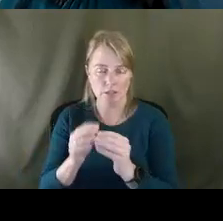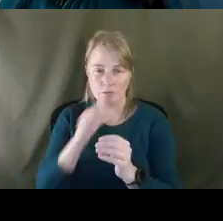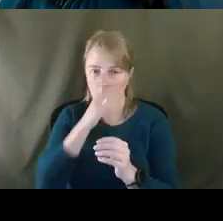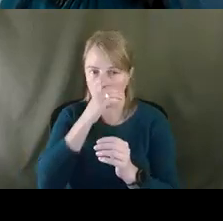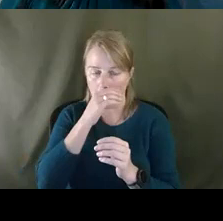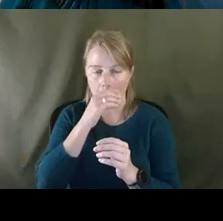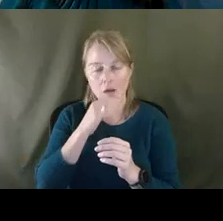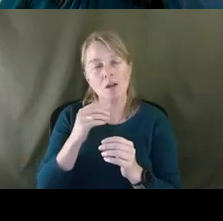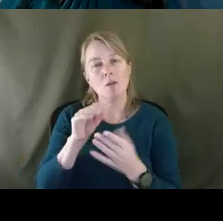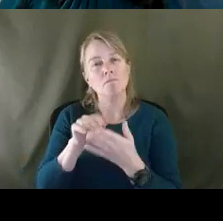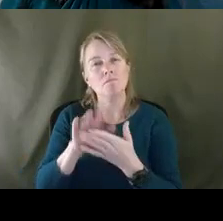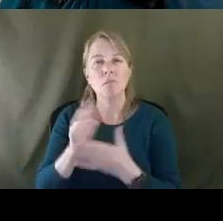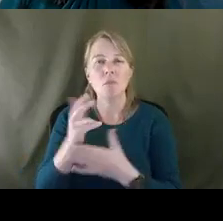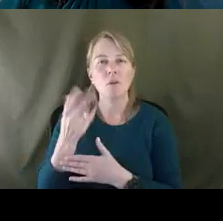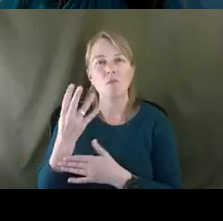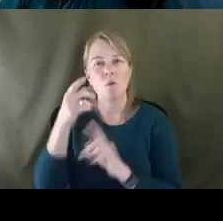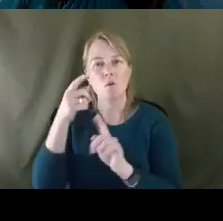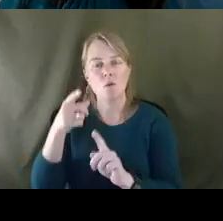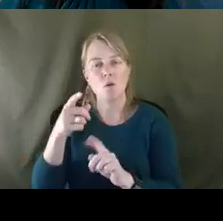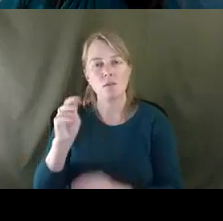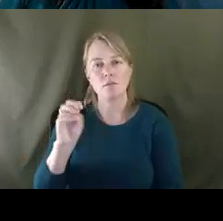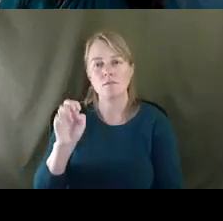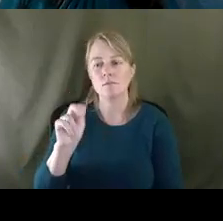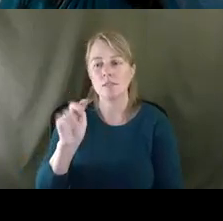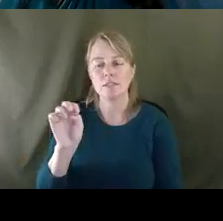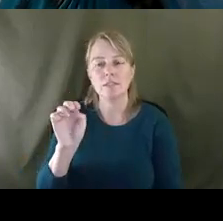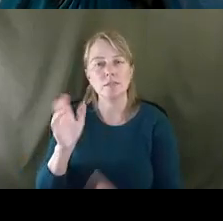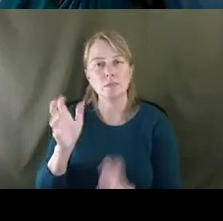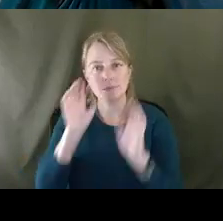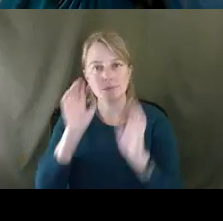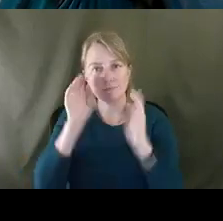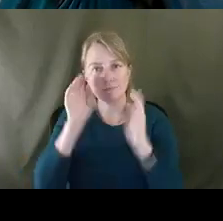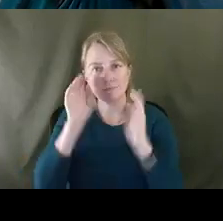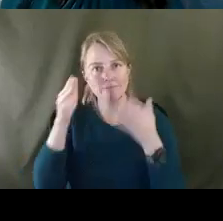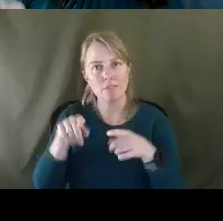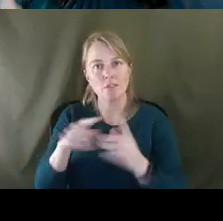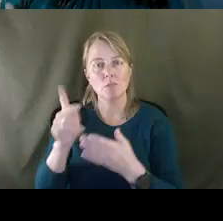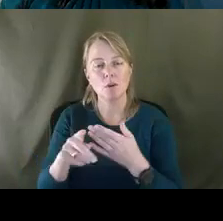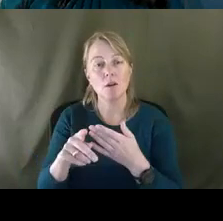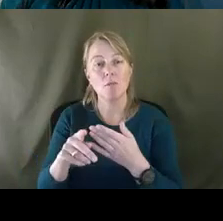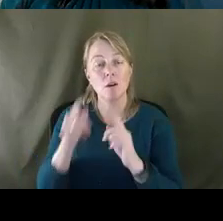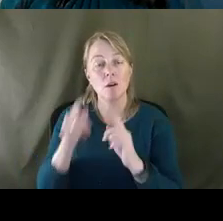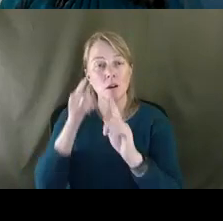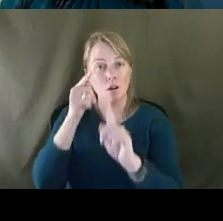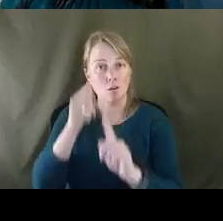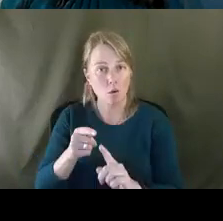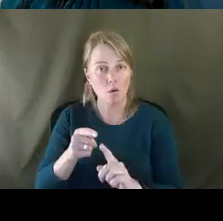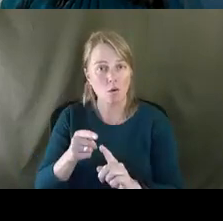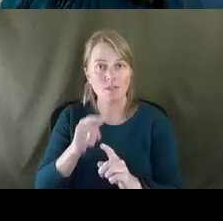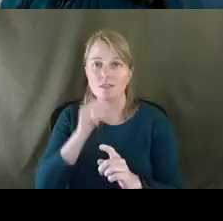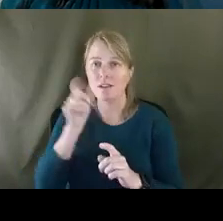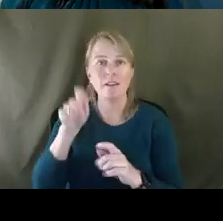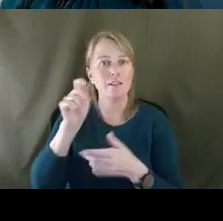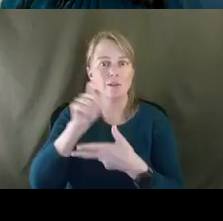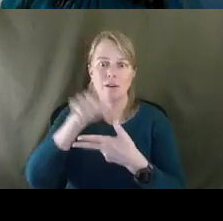3 to 4 goals and the mentee would like to work toward during the program. These goals do not have to be entirely achieved